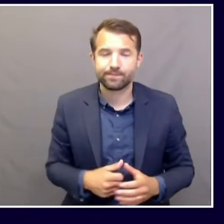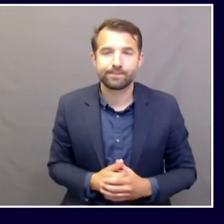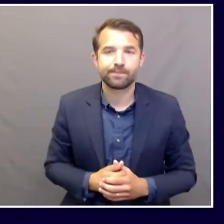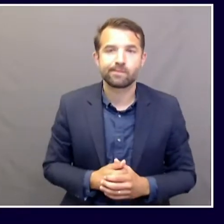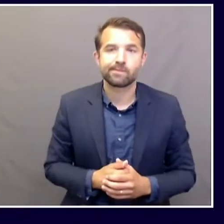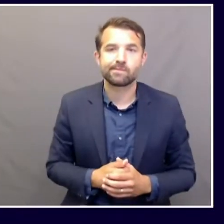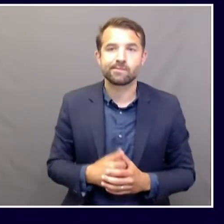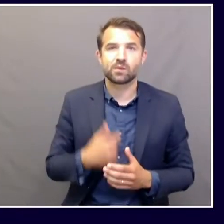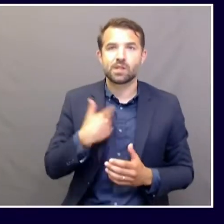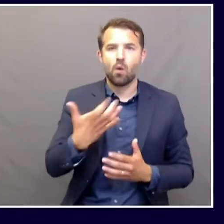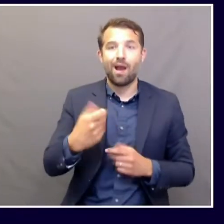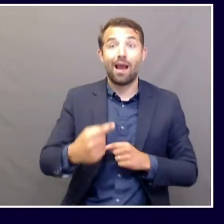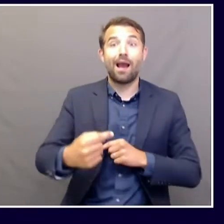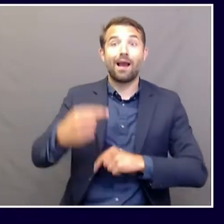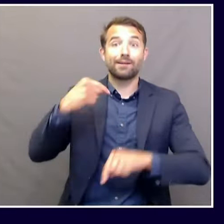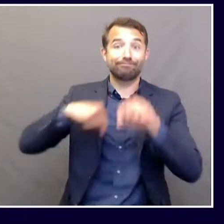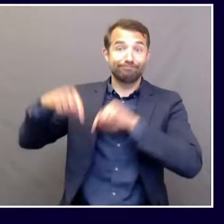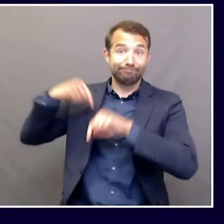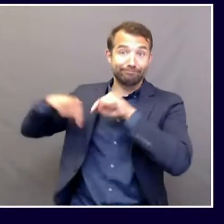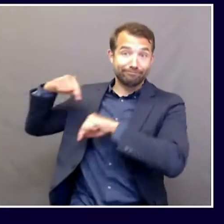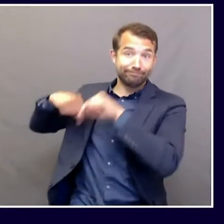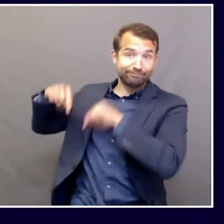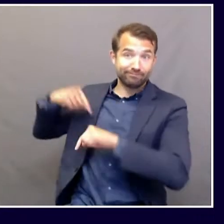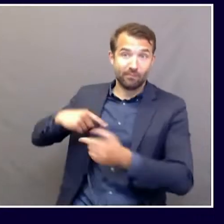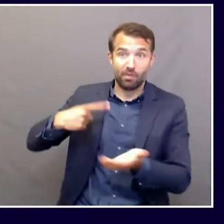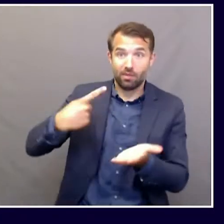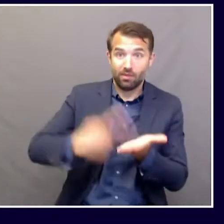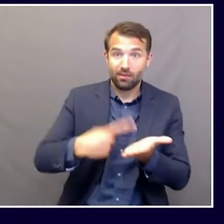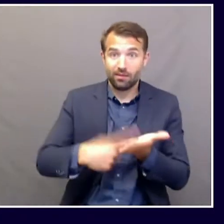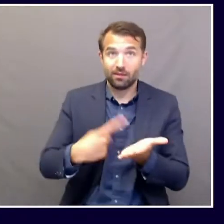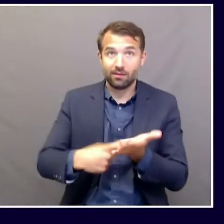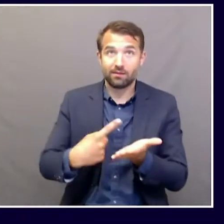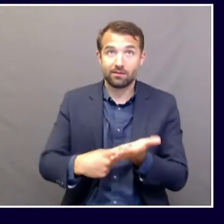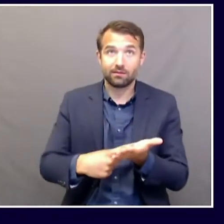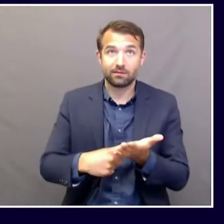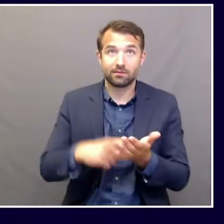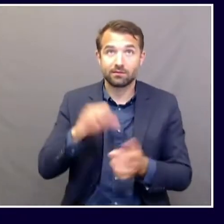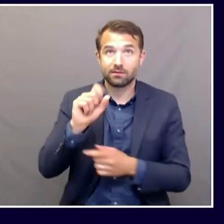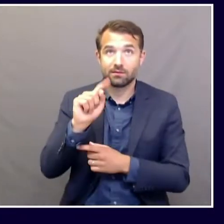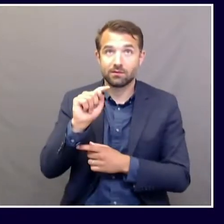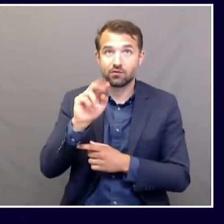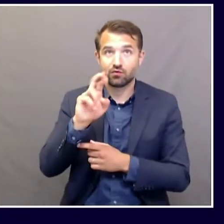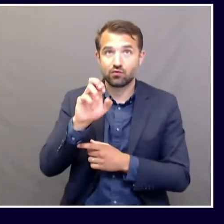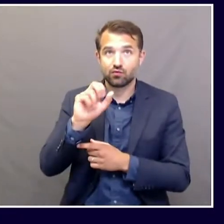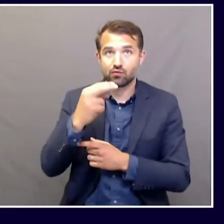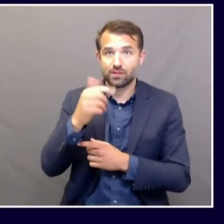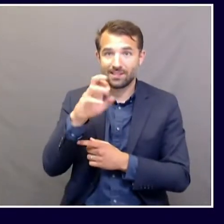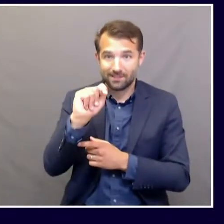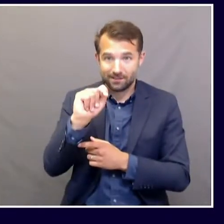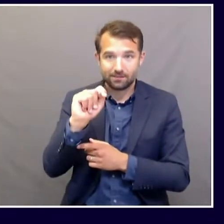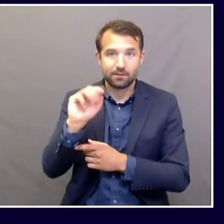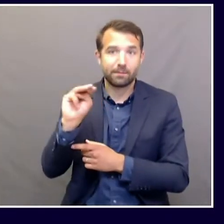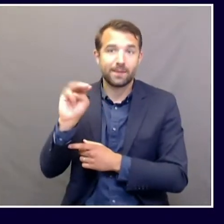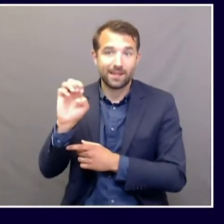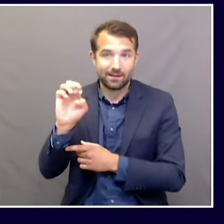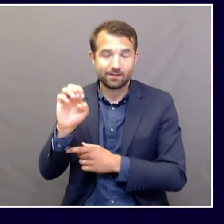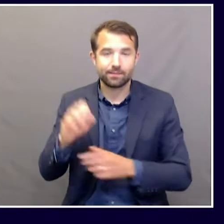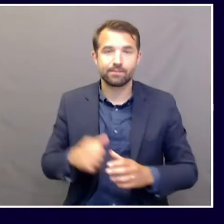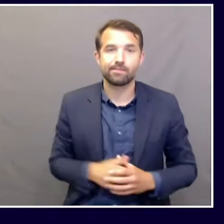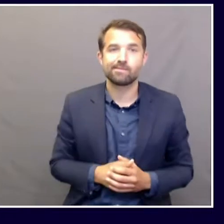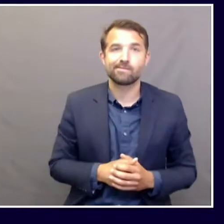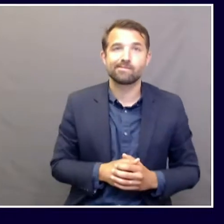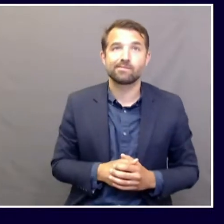to talk a little bit more about the Strengthen Me program. This is a program run by our Office of Behavioral Health